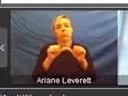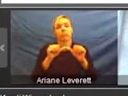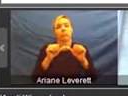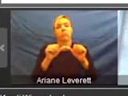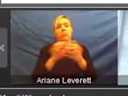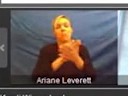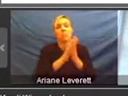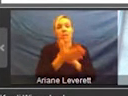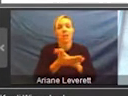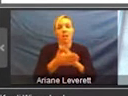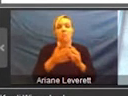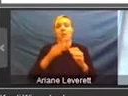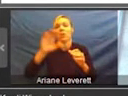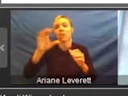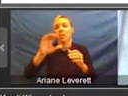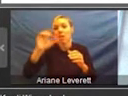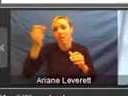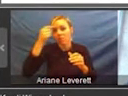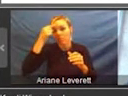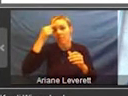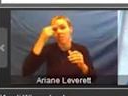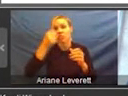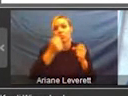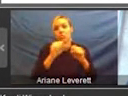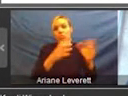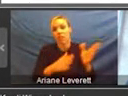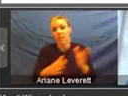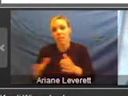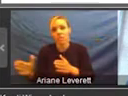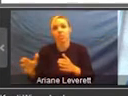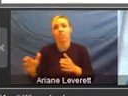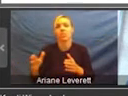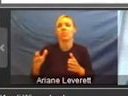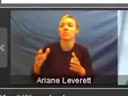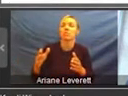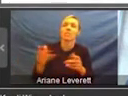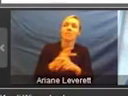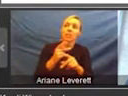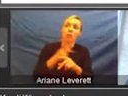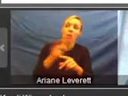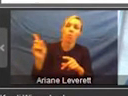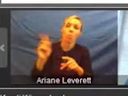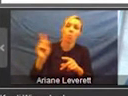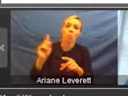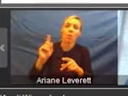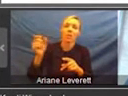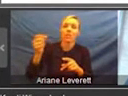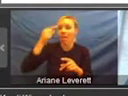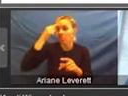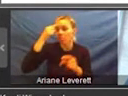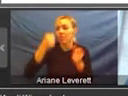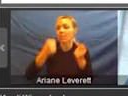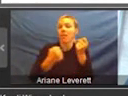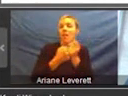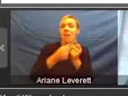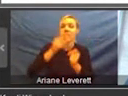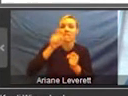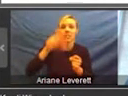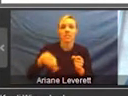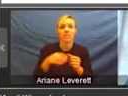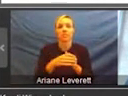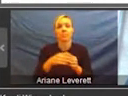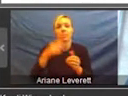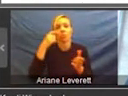identify high-level government advocates. What we've seen a lot is that specifically in a development context, it's